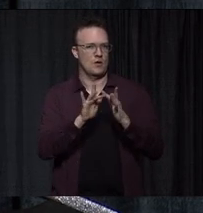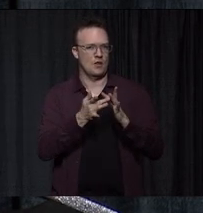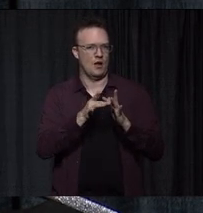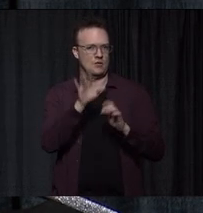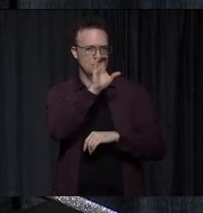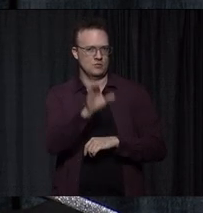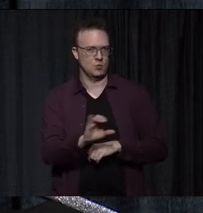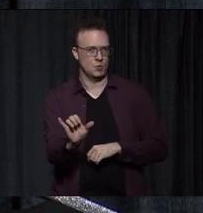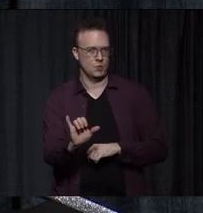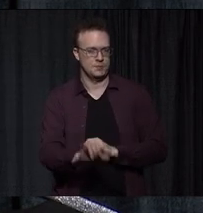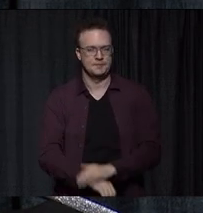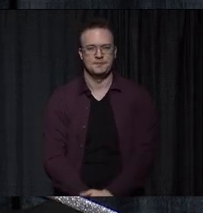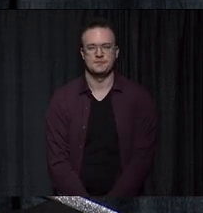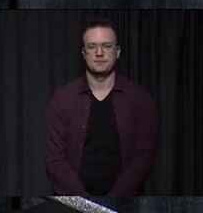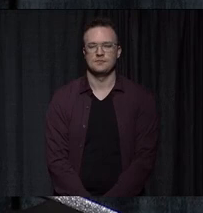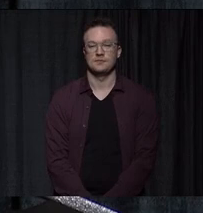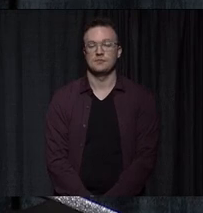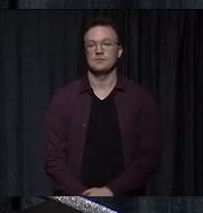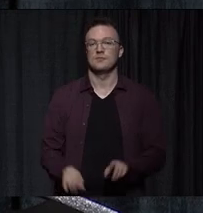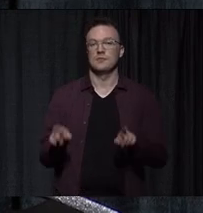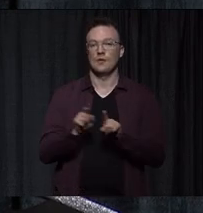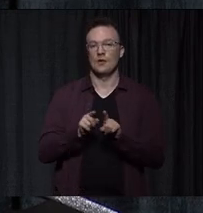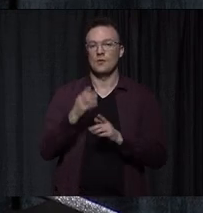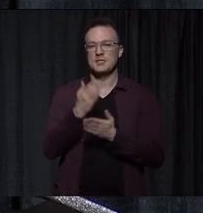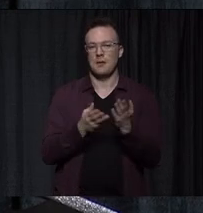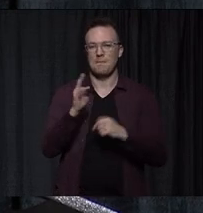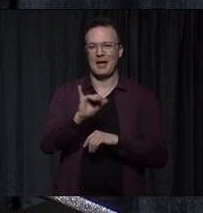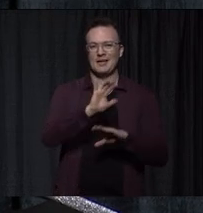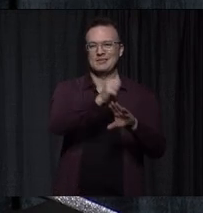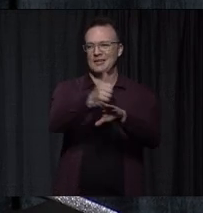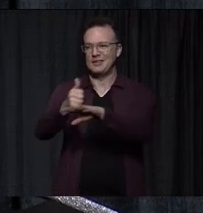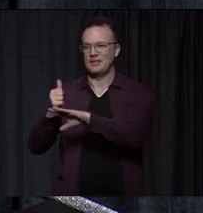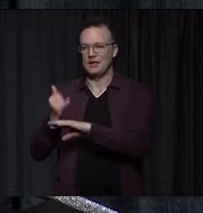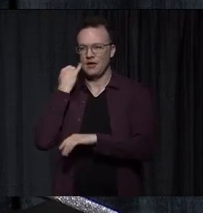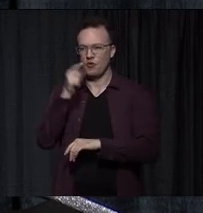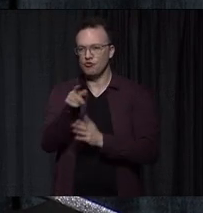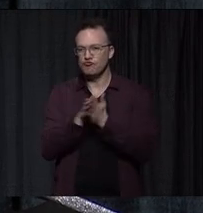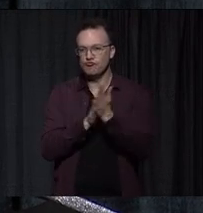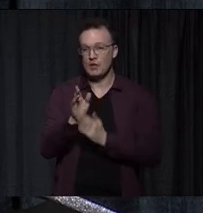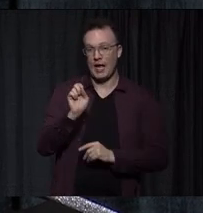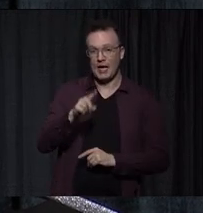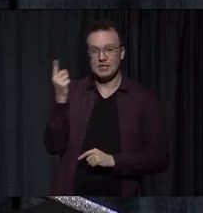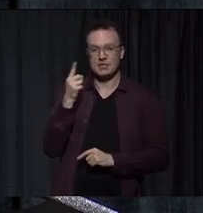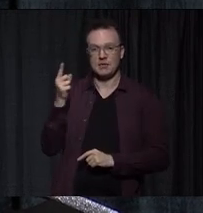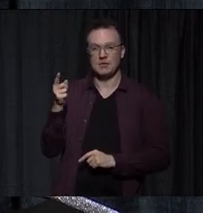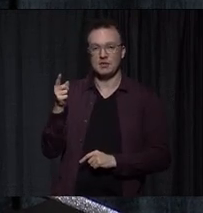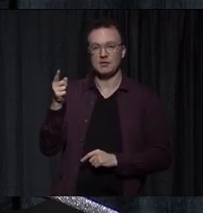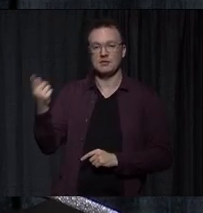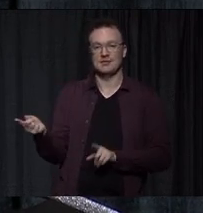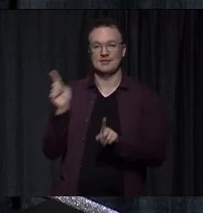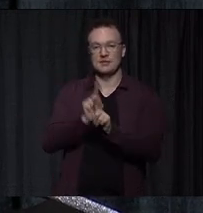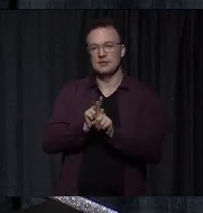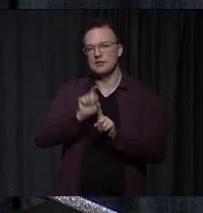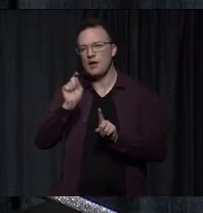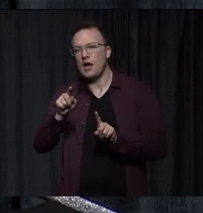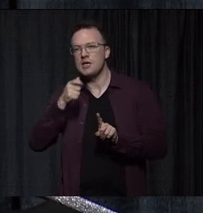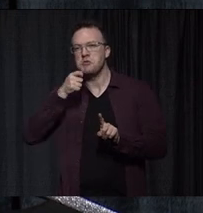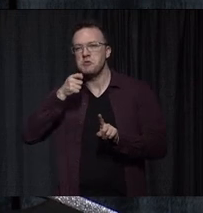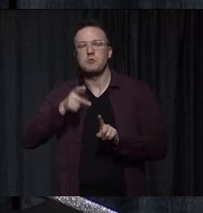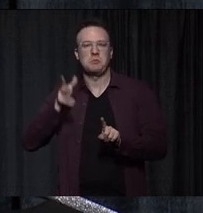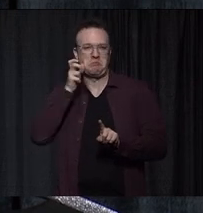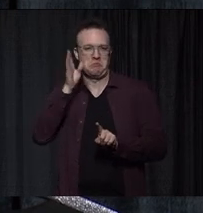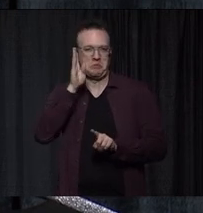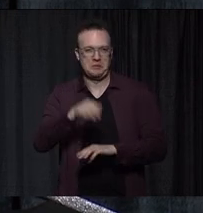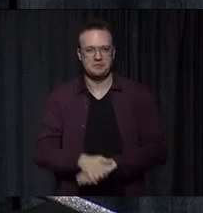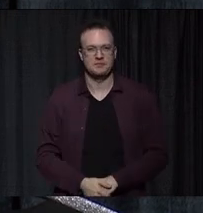well. And we have some microphones set up for anyone who would like to ask a question. I'd encourage you to do so. Finally, a